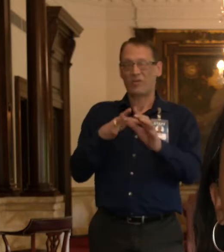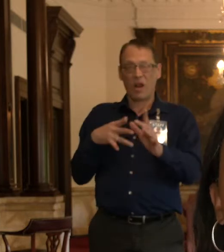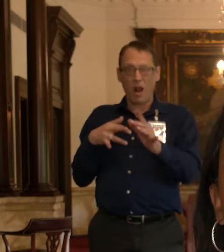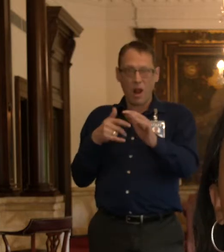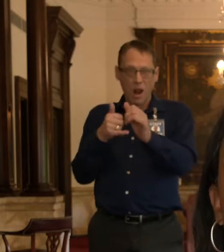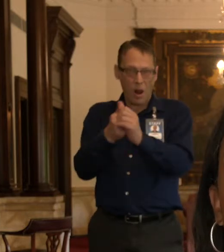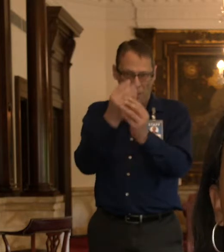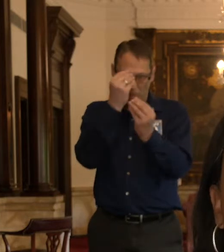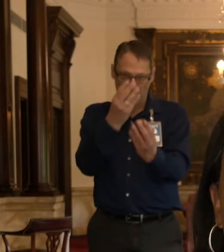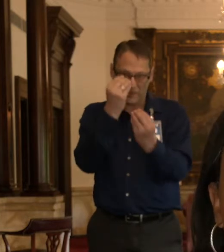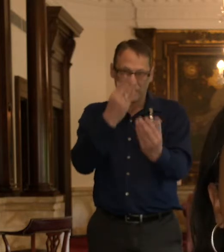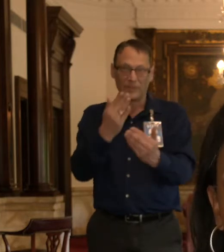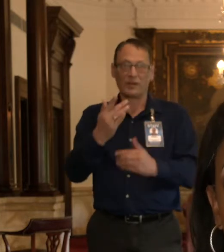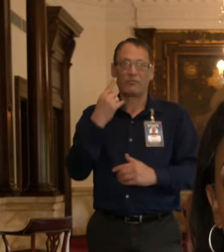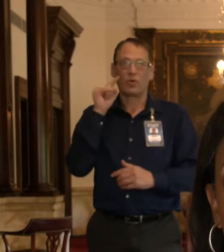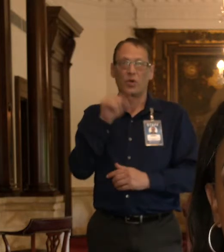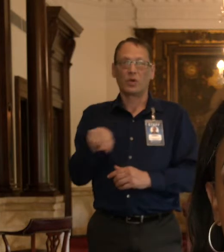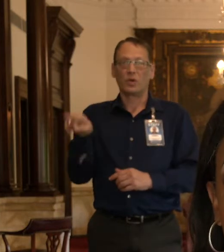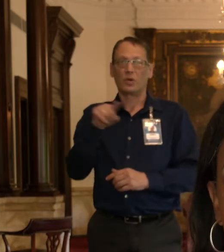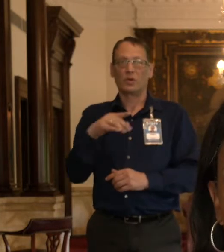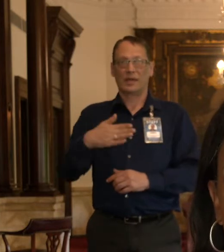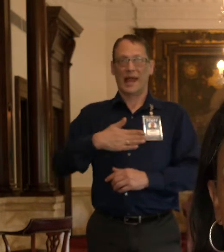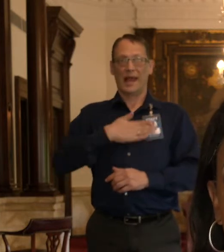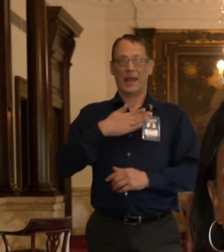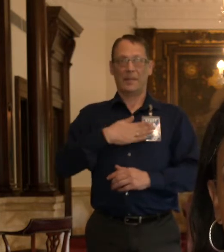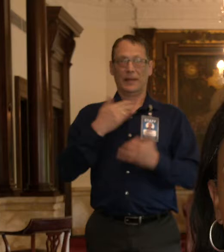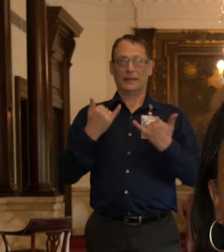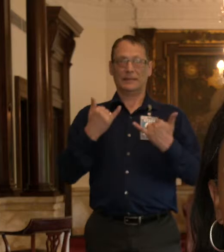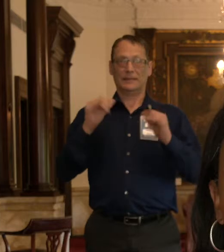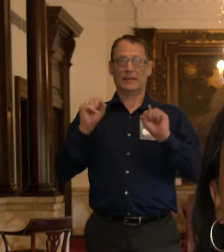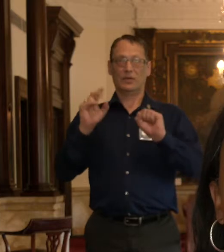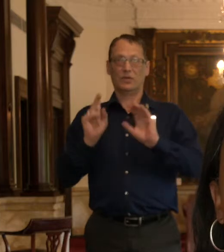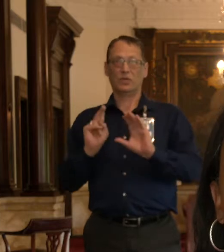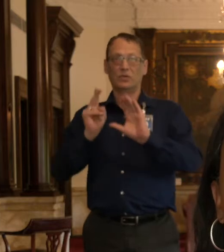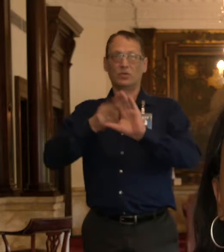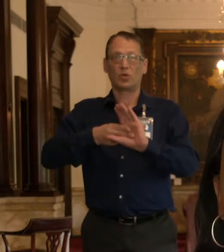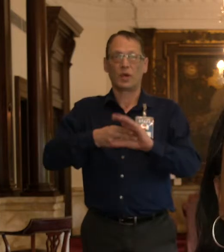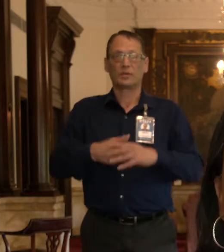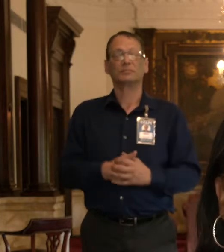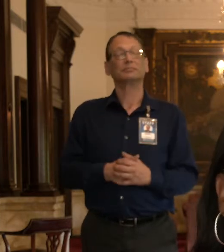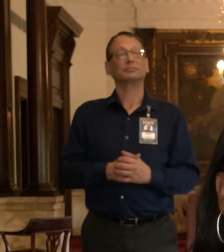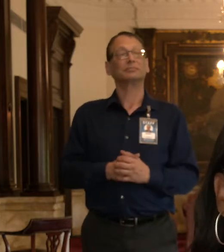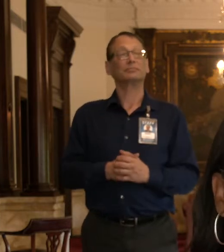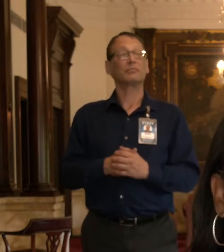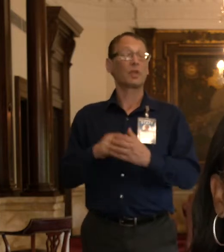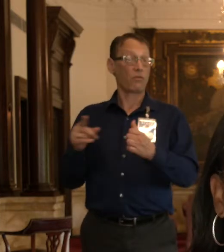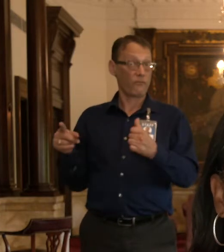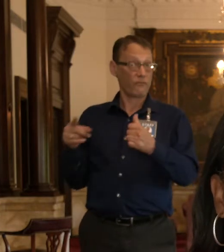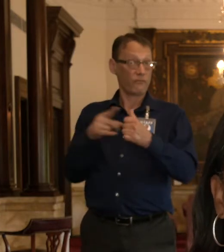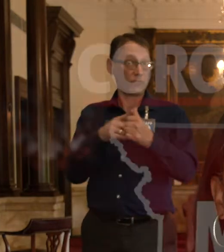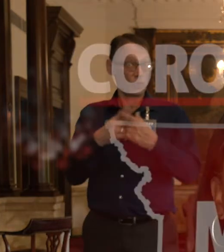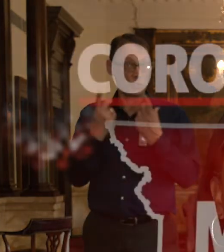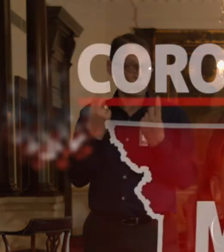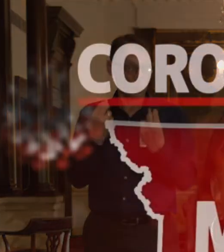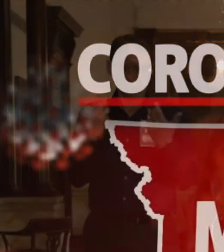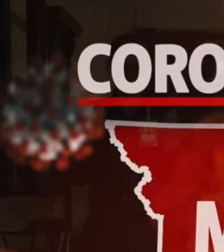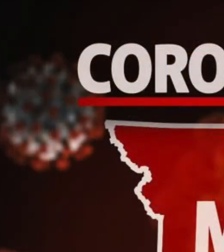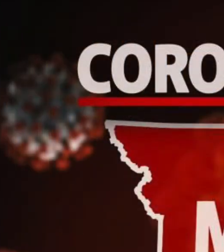you. And I'm so glad that you could join us today. So first, we're going to give you an update